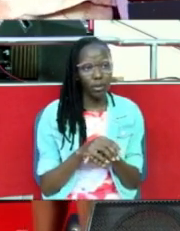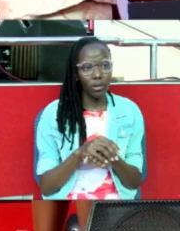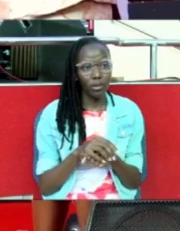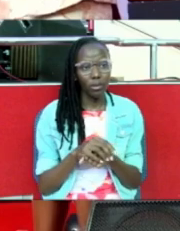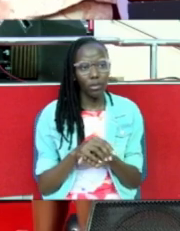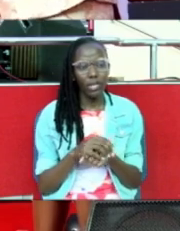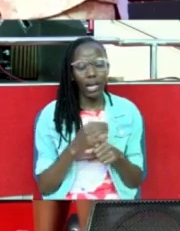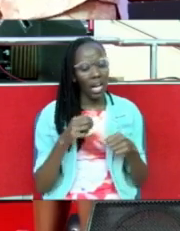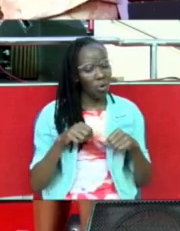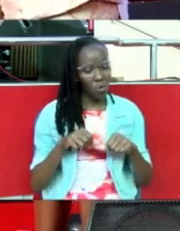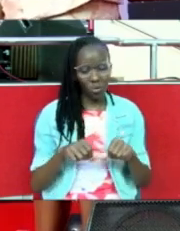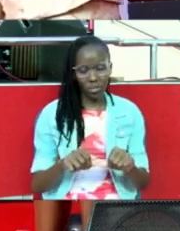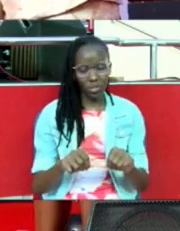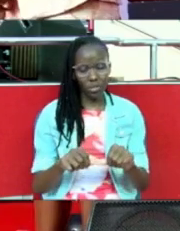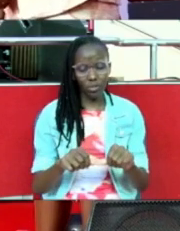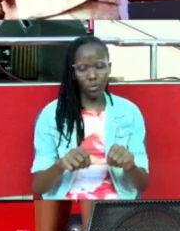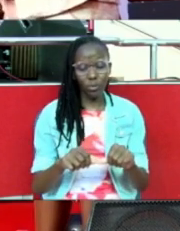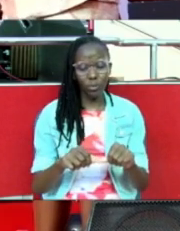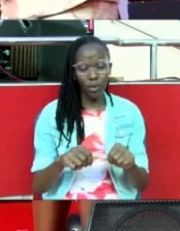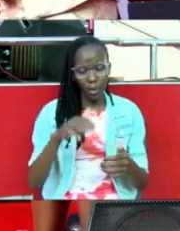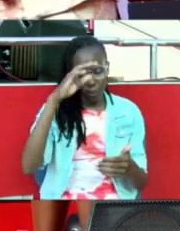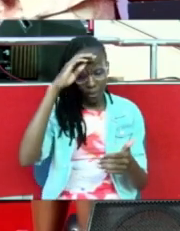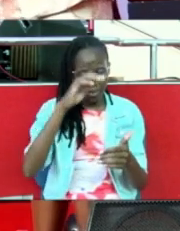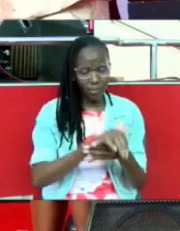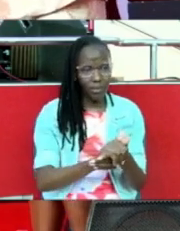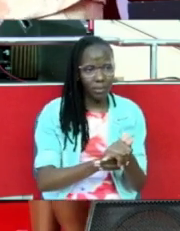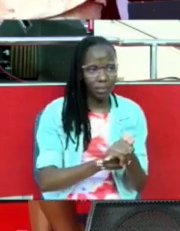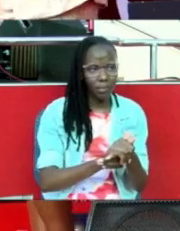I'm still convicted